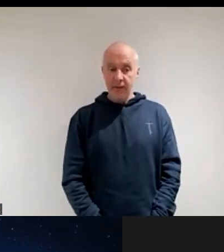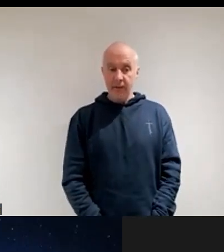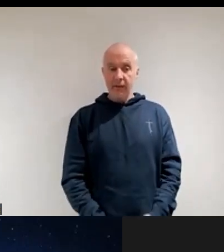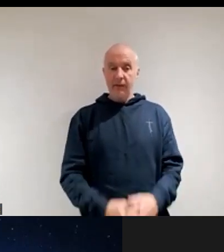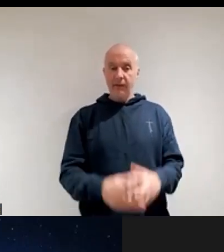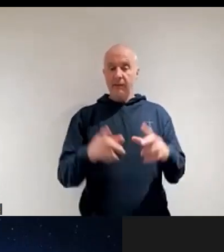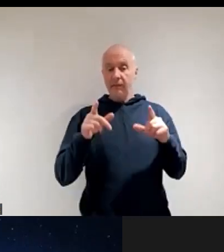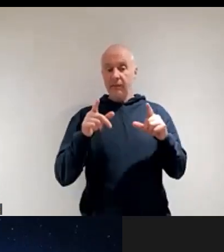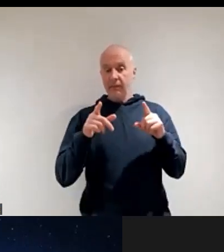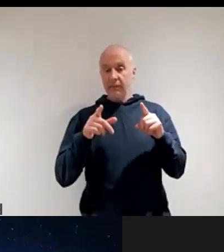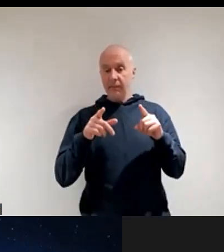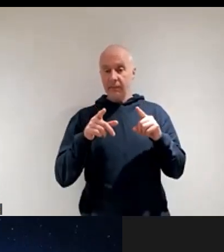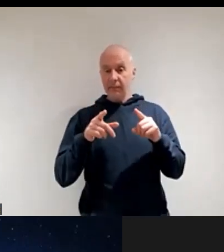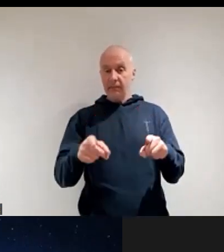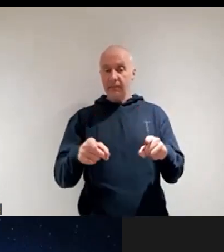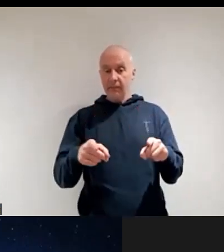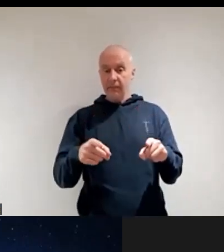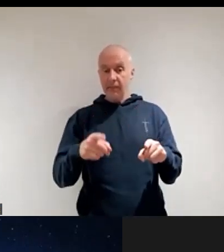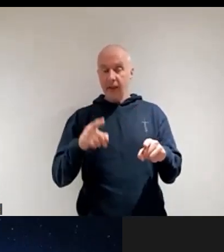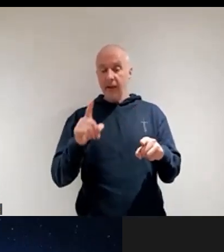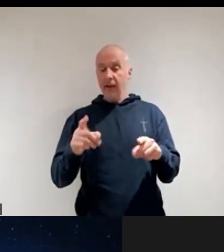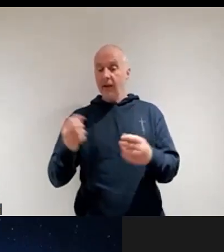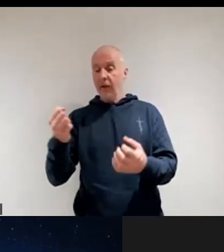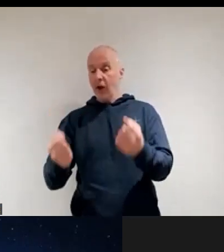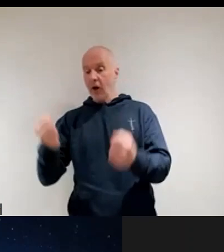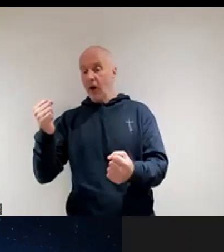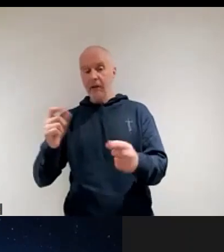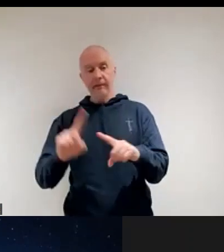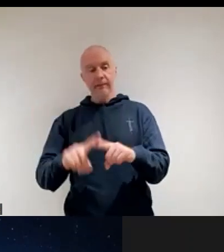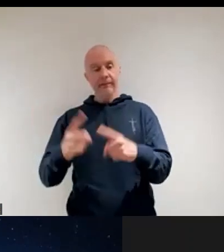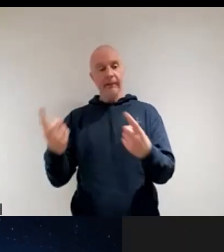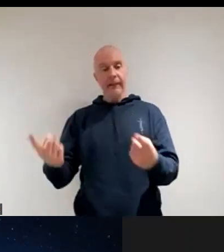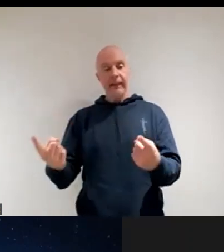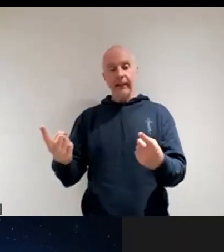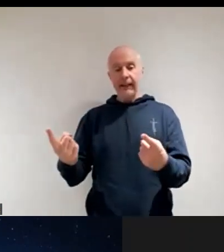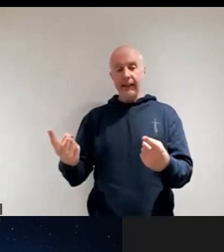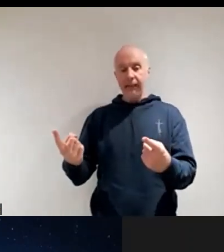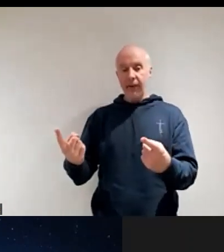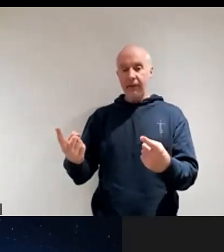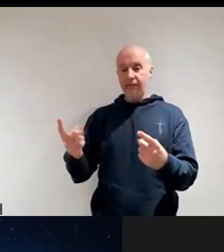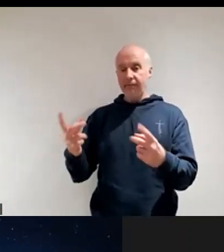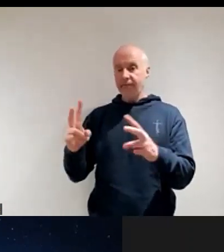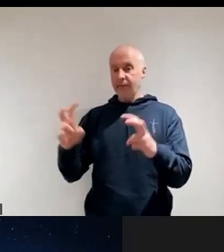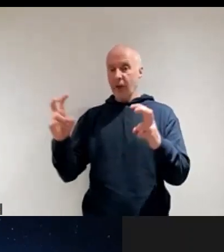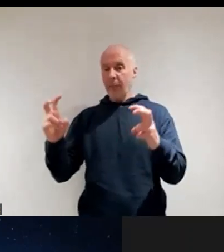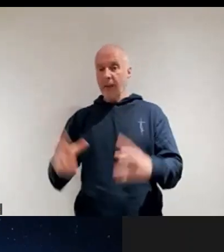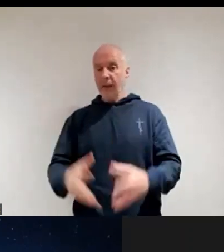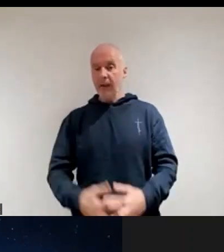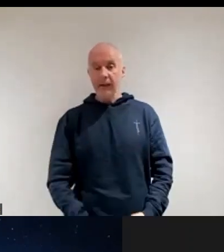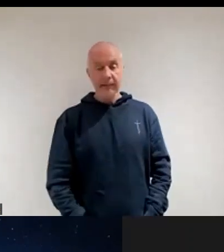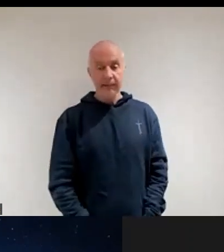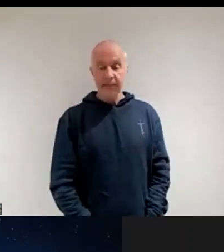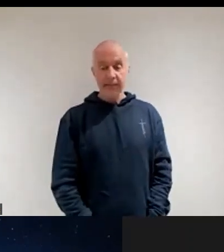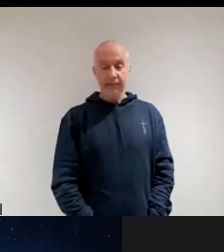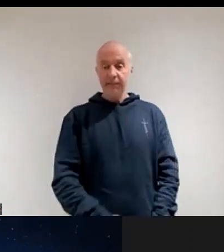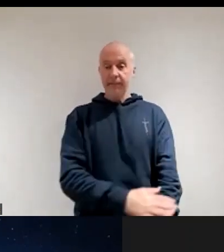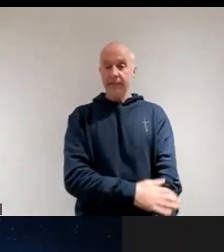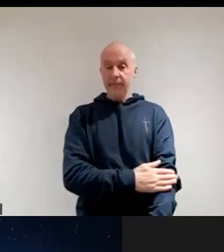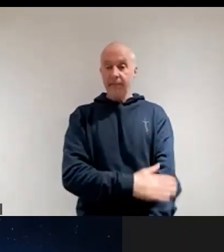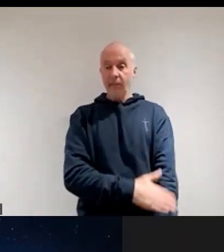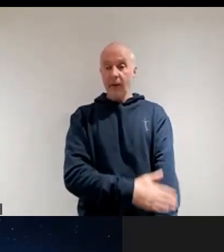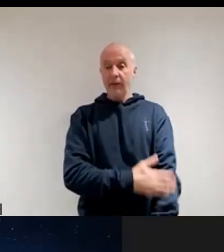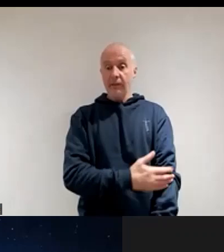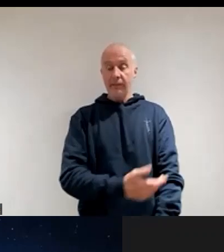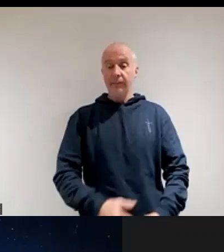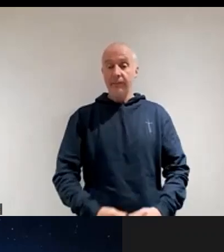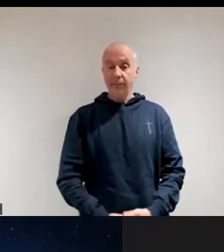car, right? Because that is going to be a completely different subject. Yeah, I think I think that's a really good point.